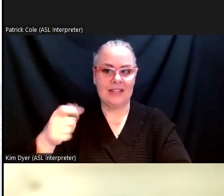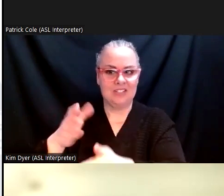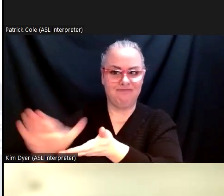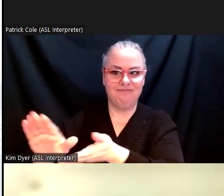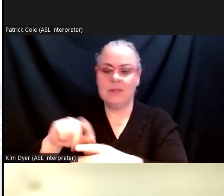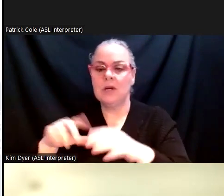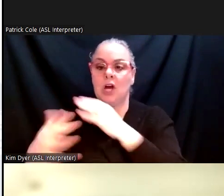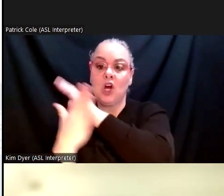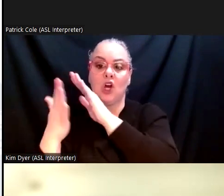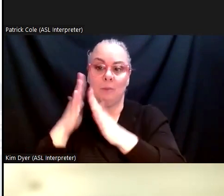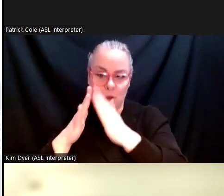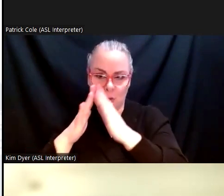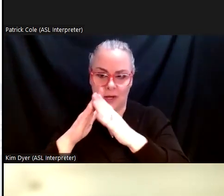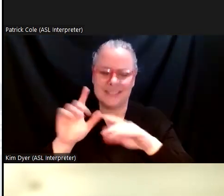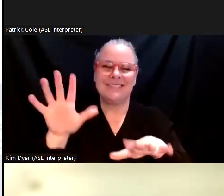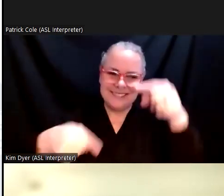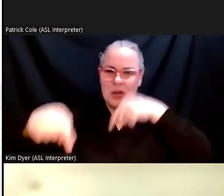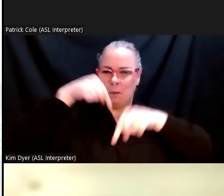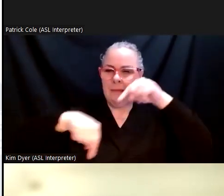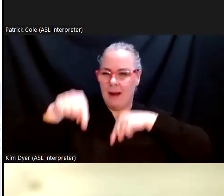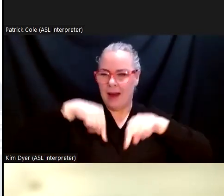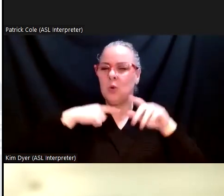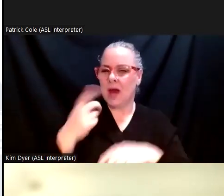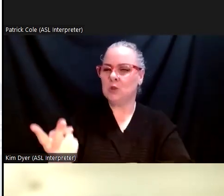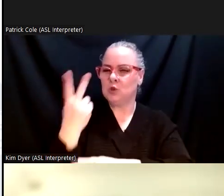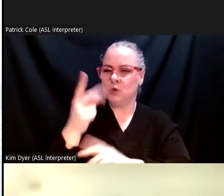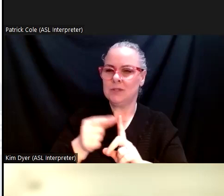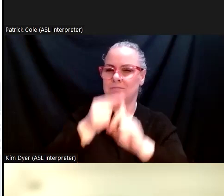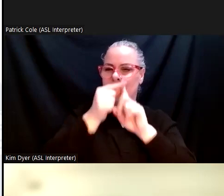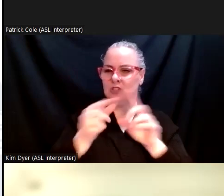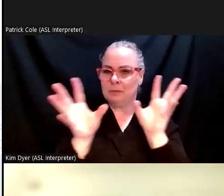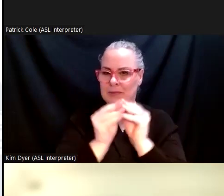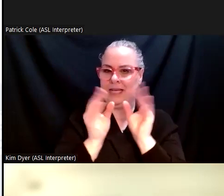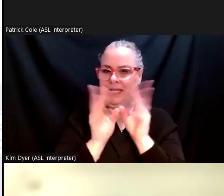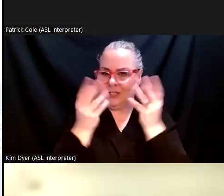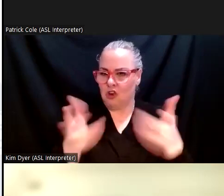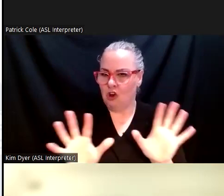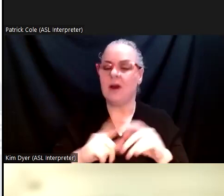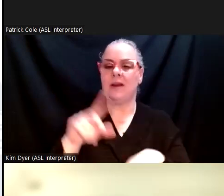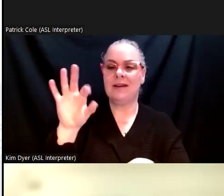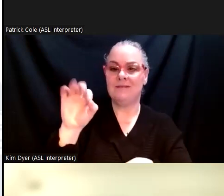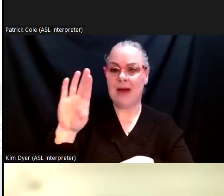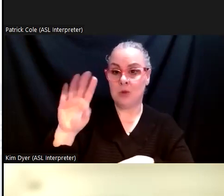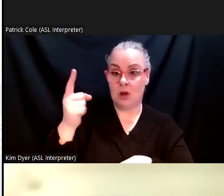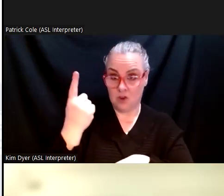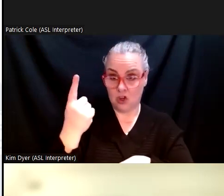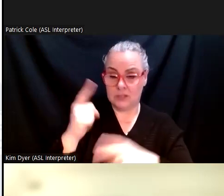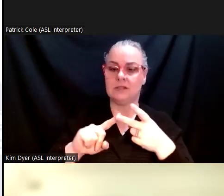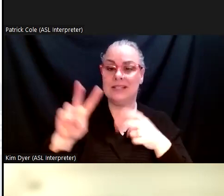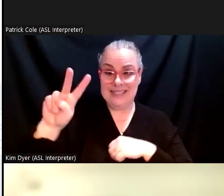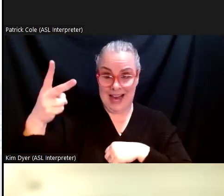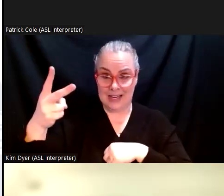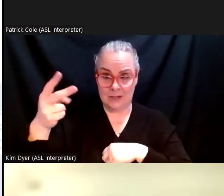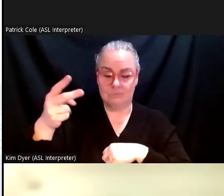Working backwards in time, we've had held two special meetings, February 1 and February 2, that